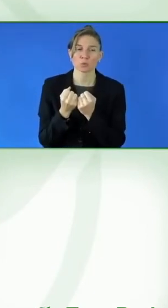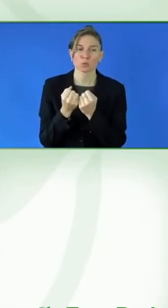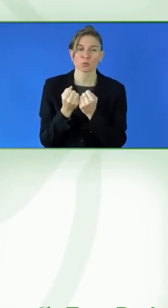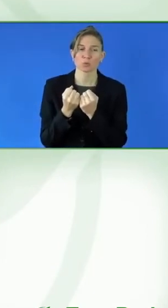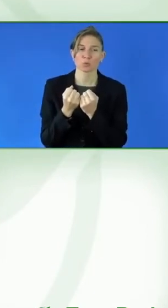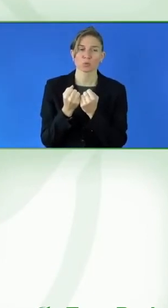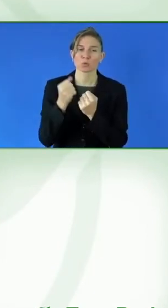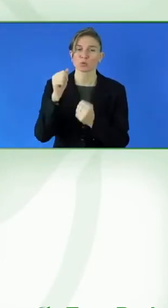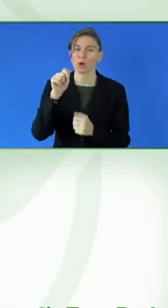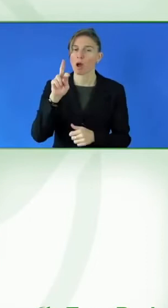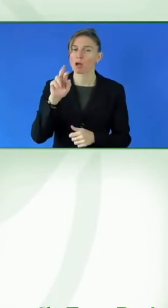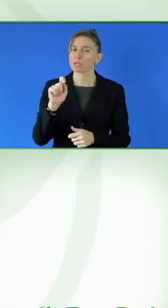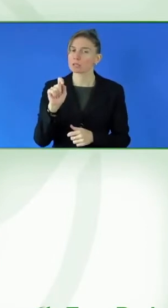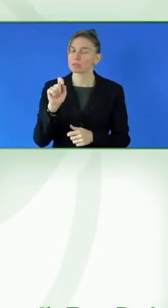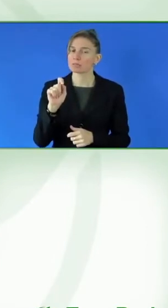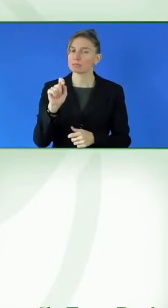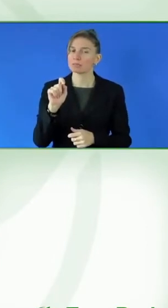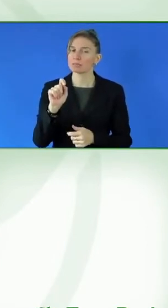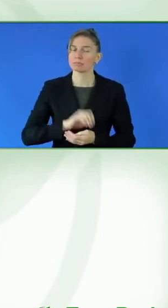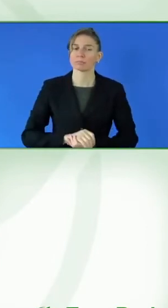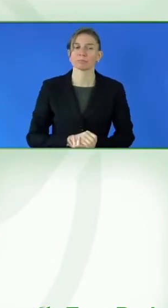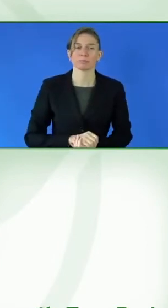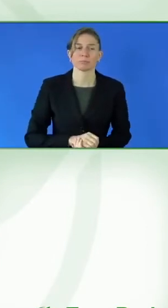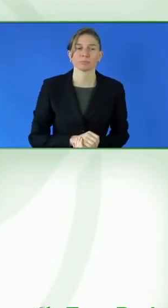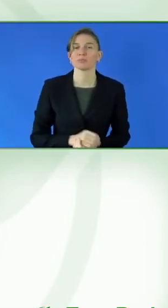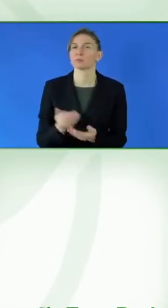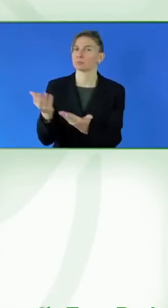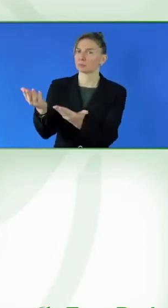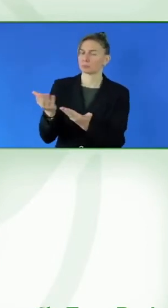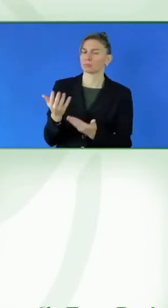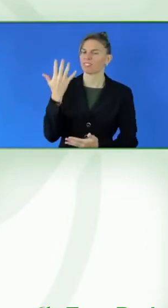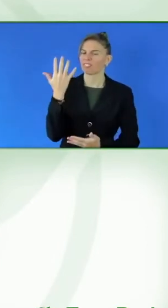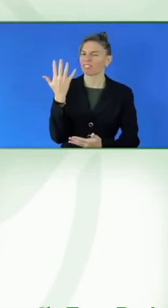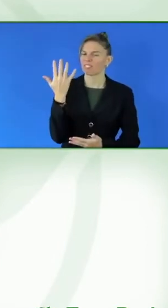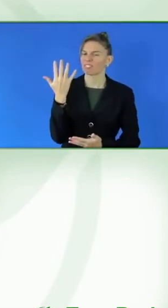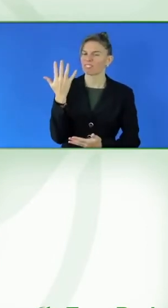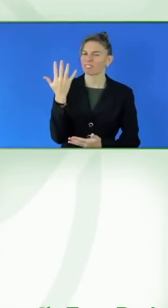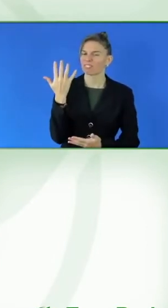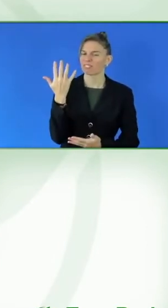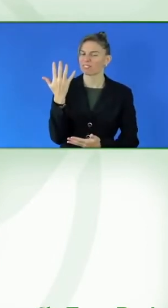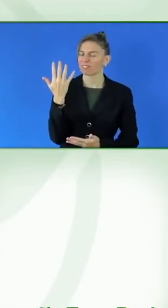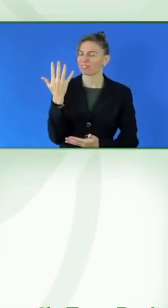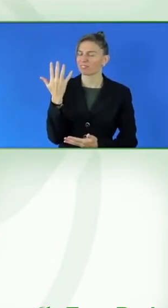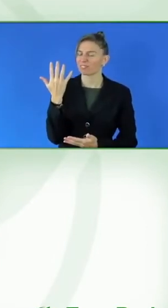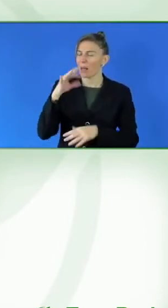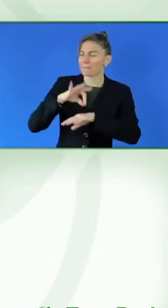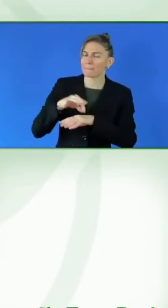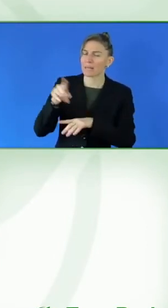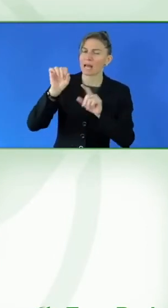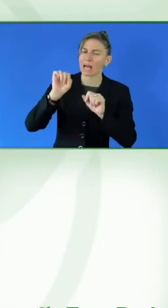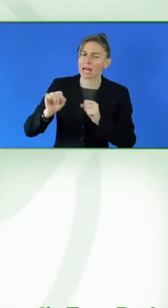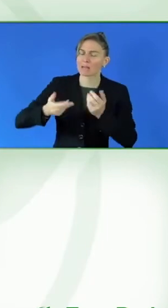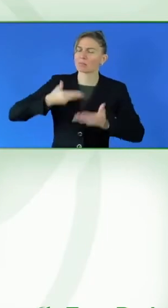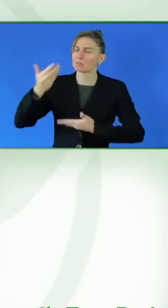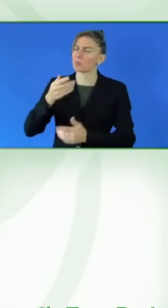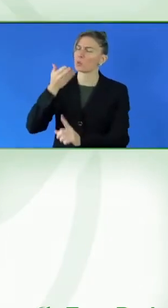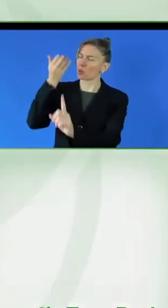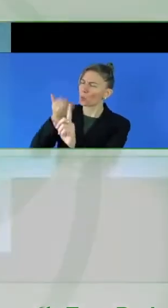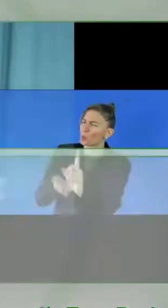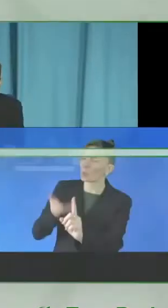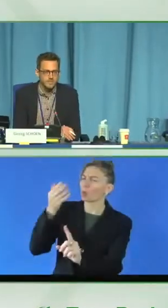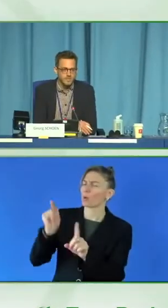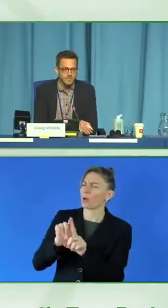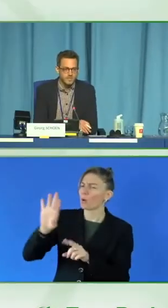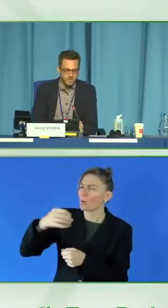5 minutes of sharing who you are and your work and your initial perspective.